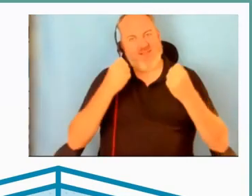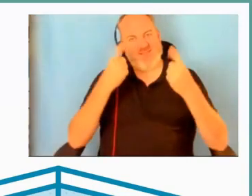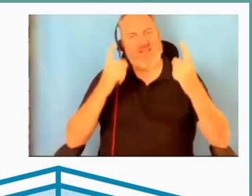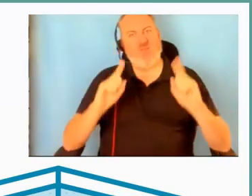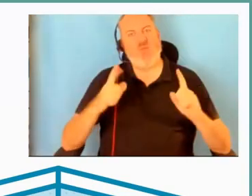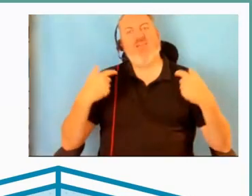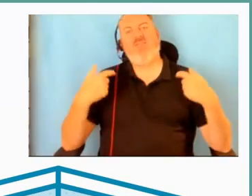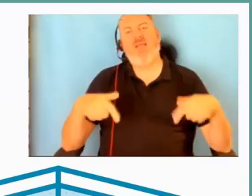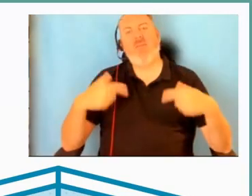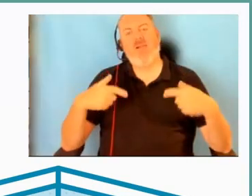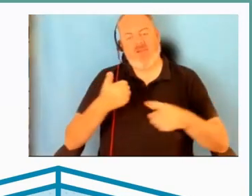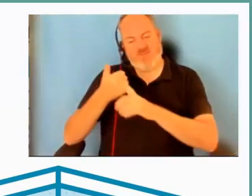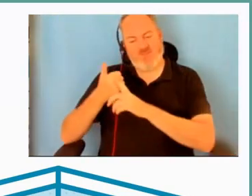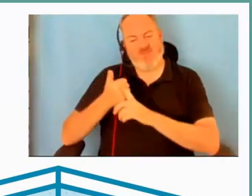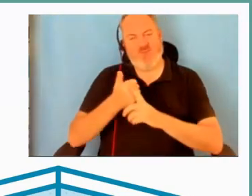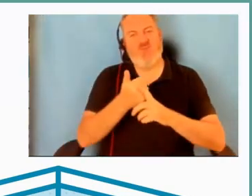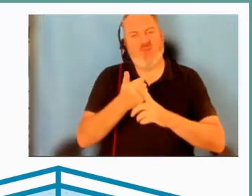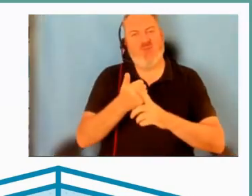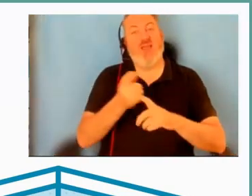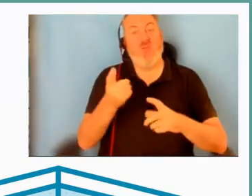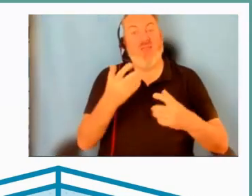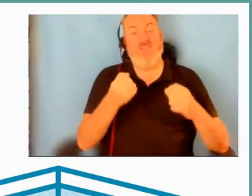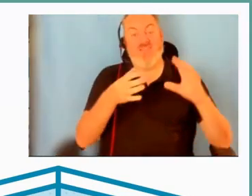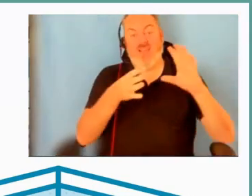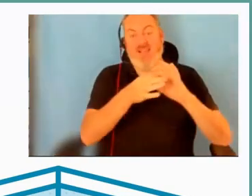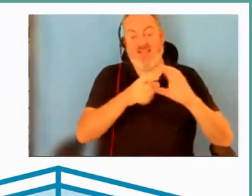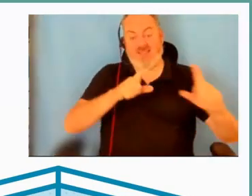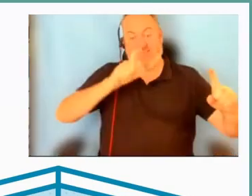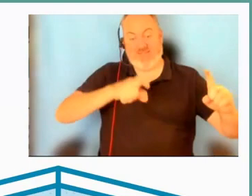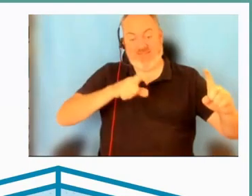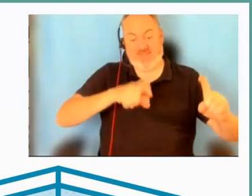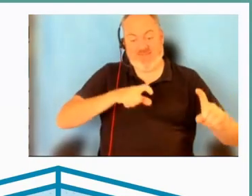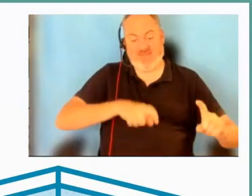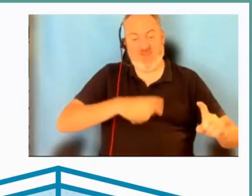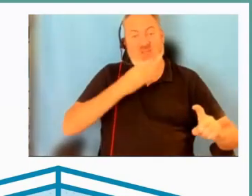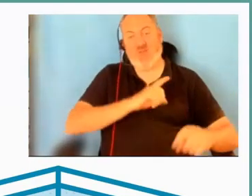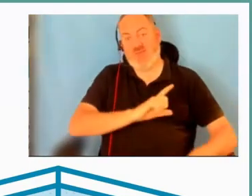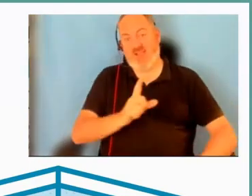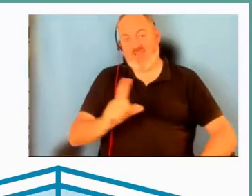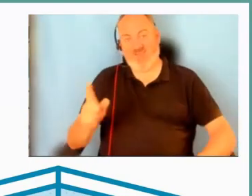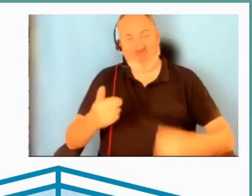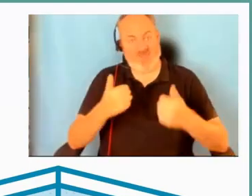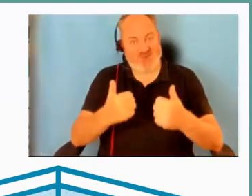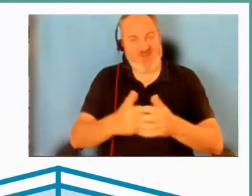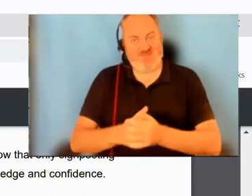resources in the links that are provided in the description of this video.